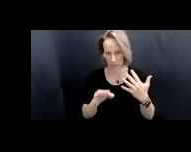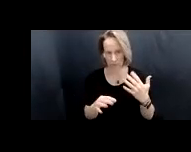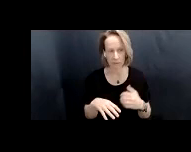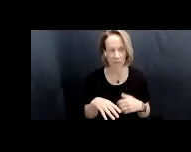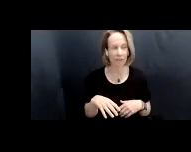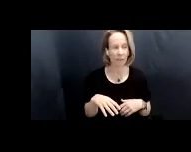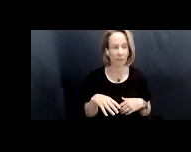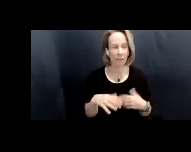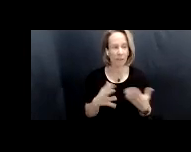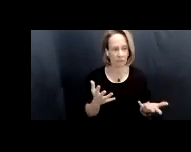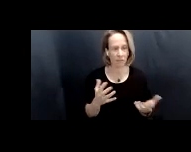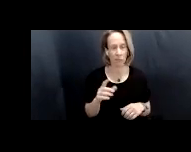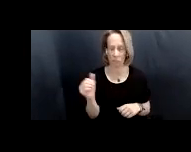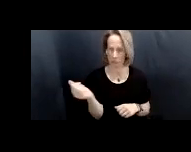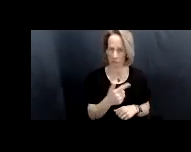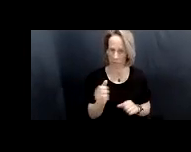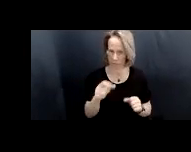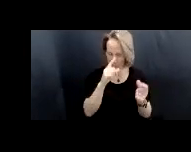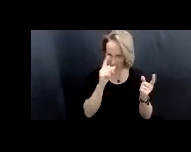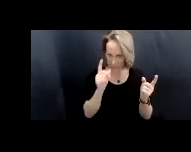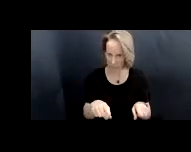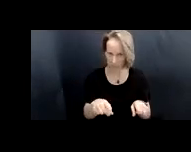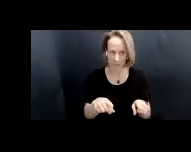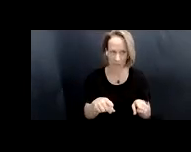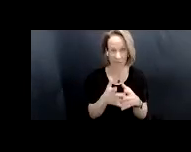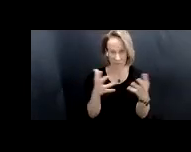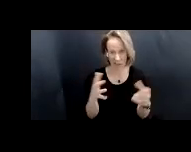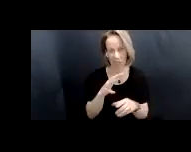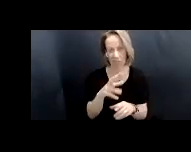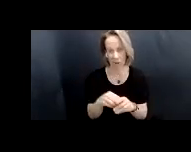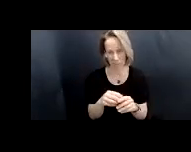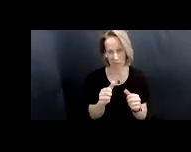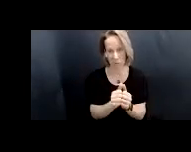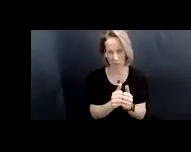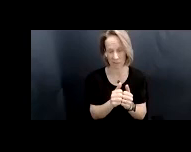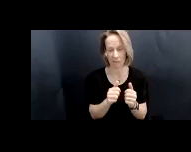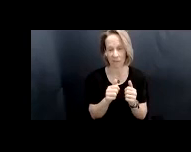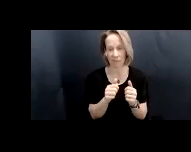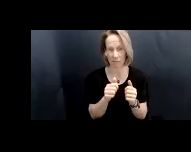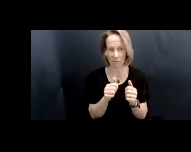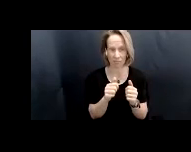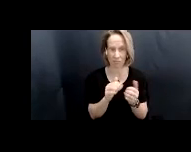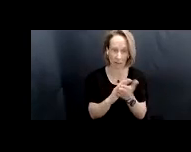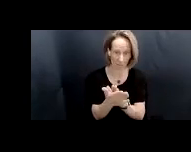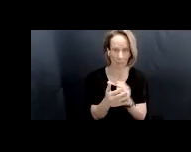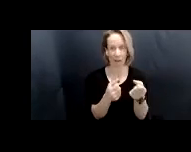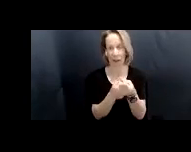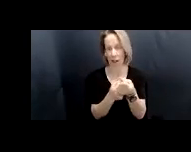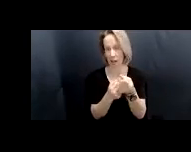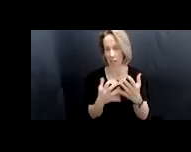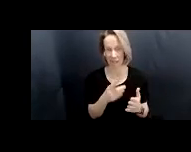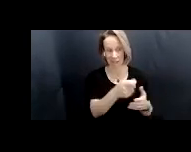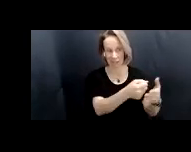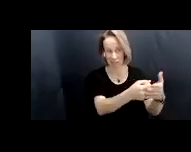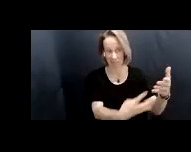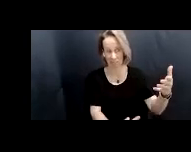agree there's a lot that goes into being an advocate, right? This is a lengthy list, and we see some of those larger